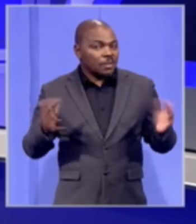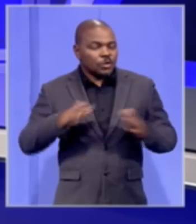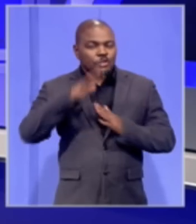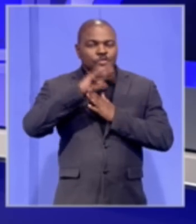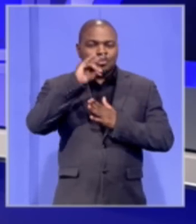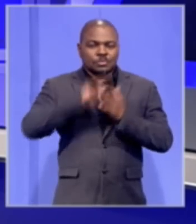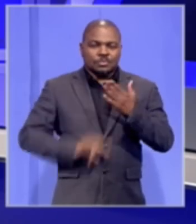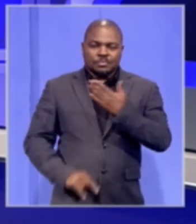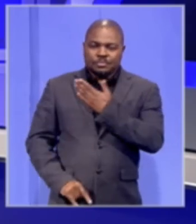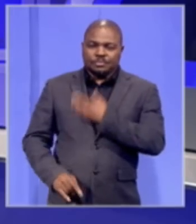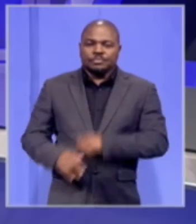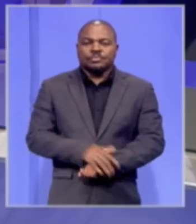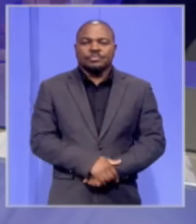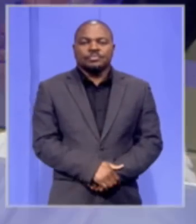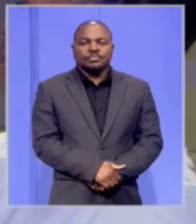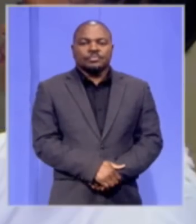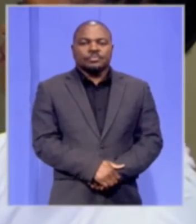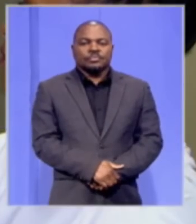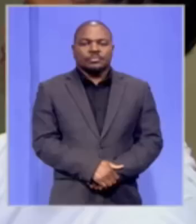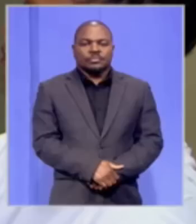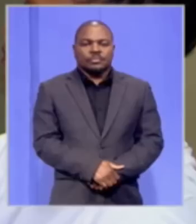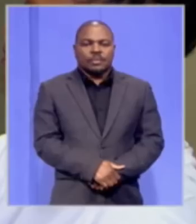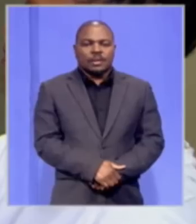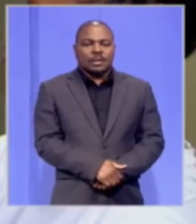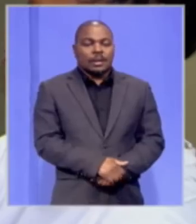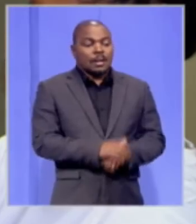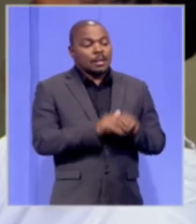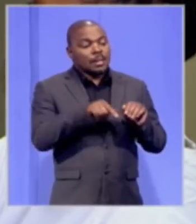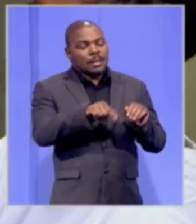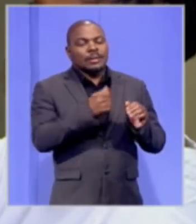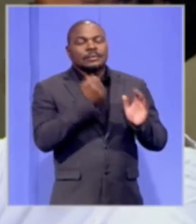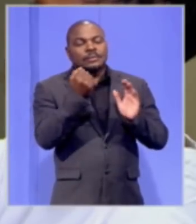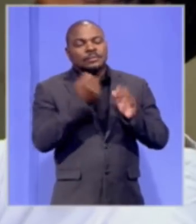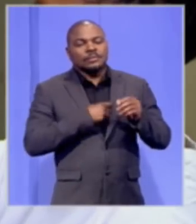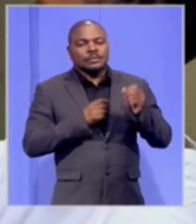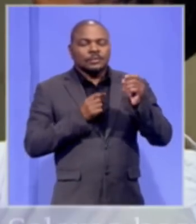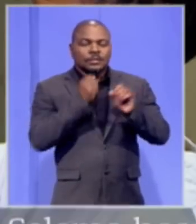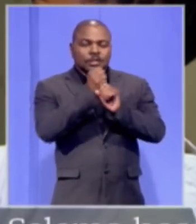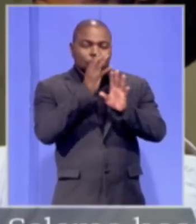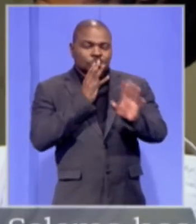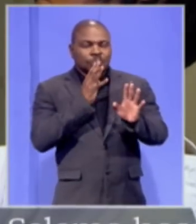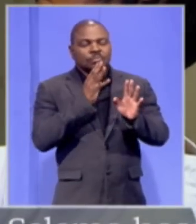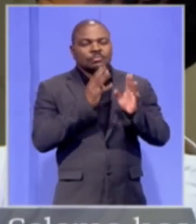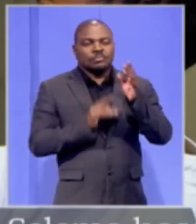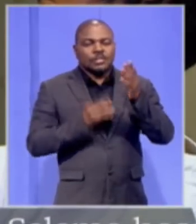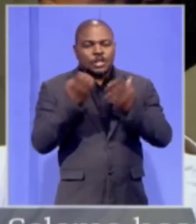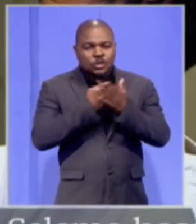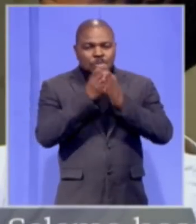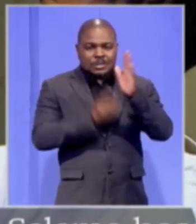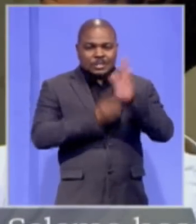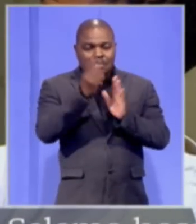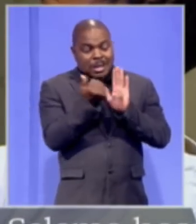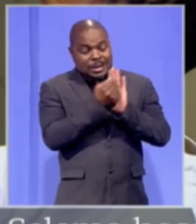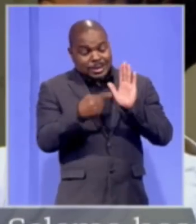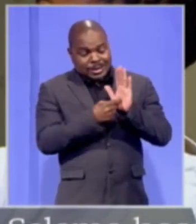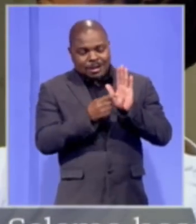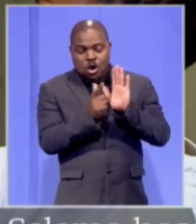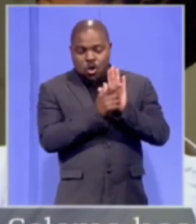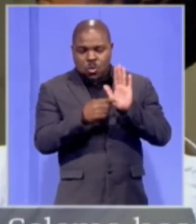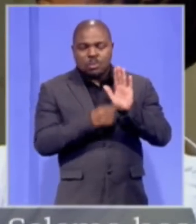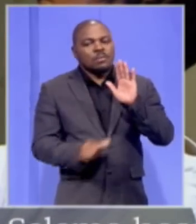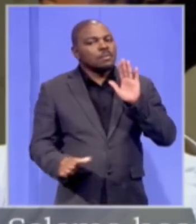dihloho. The legislation, the Township Economic Development Act, which we have in Gauteng, is very important, and